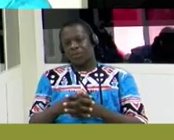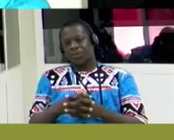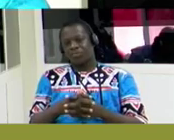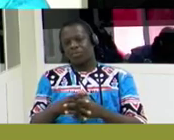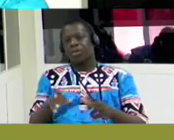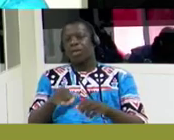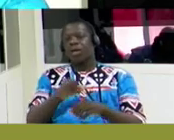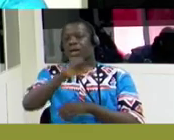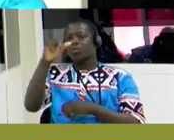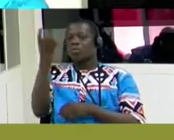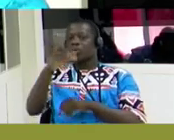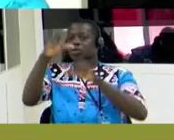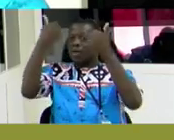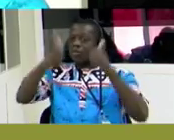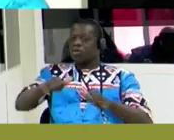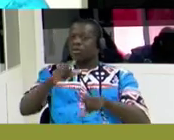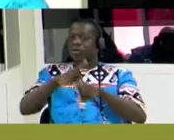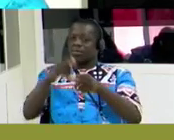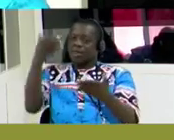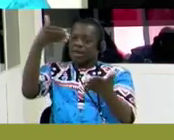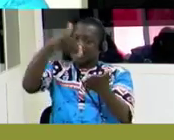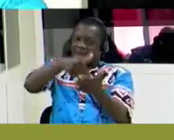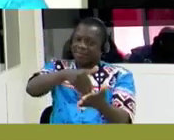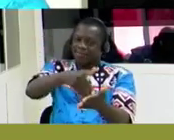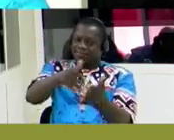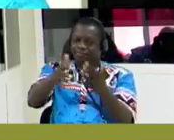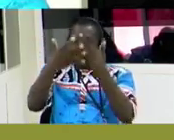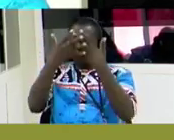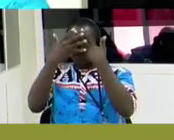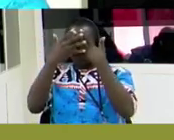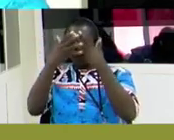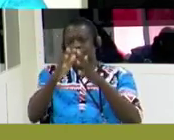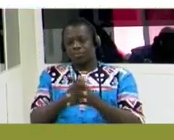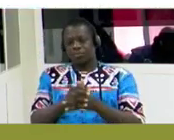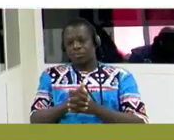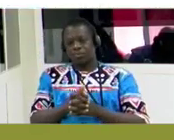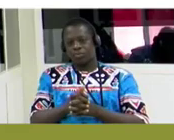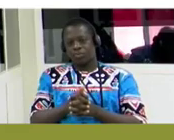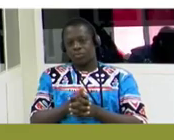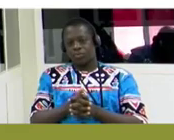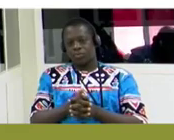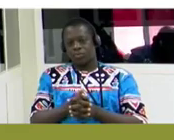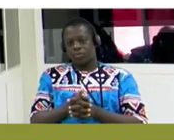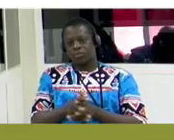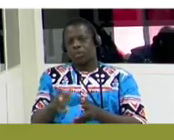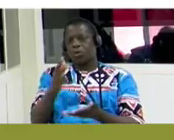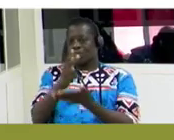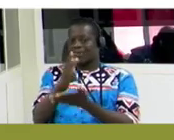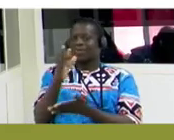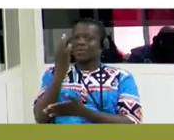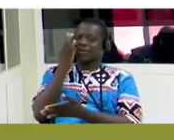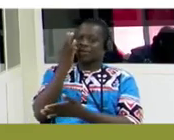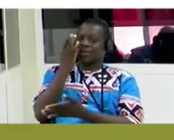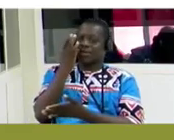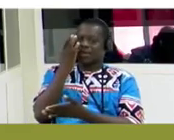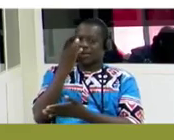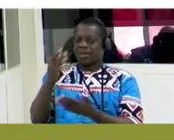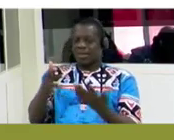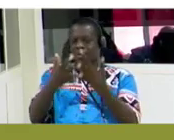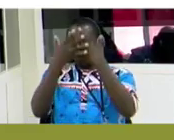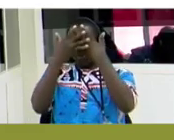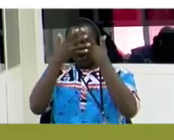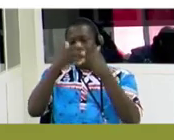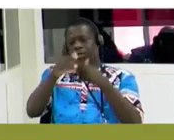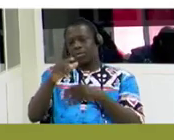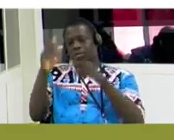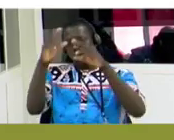and what happened when you arrived at mile 2? Yeah, they opened, the prison officers, the prison guards opened the